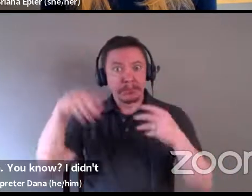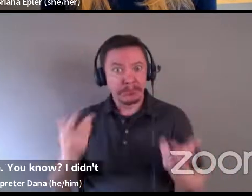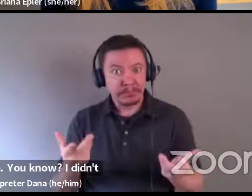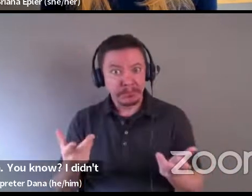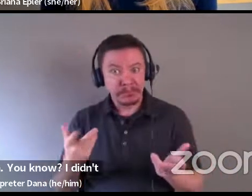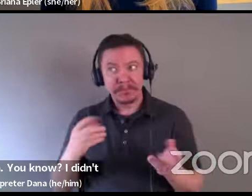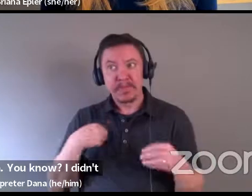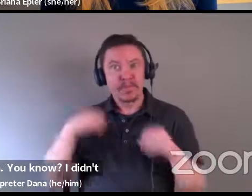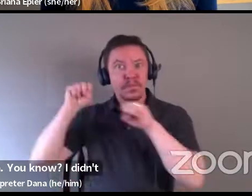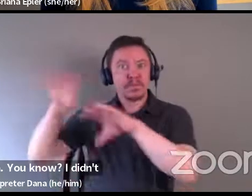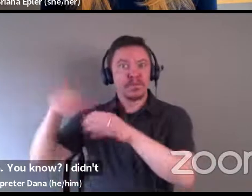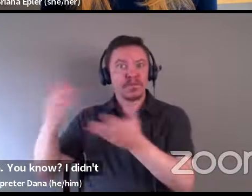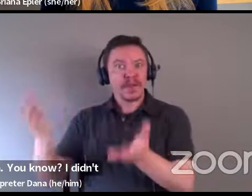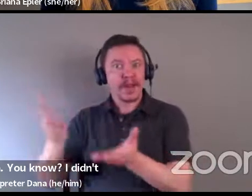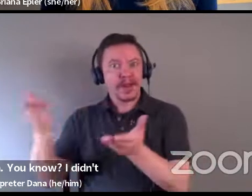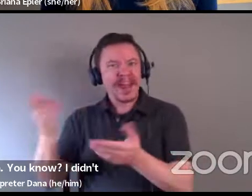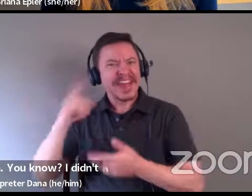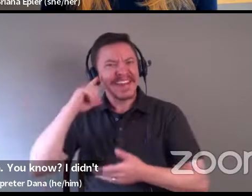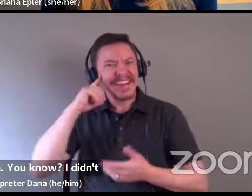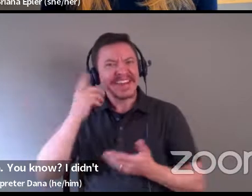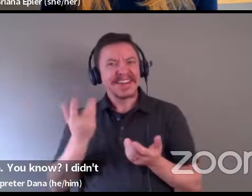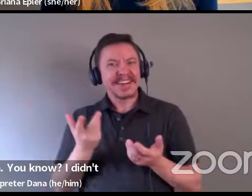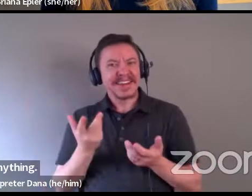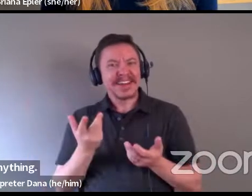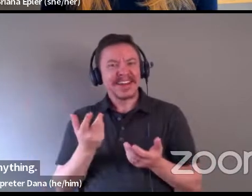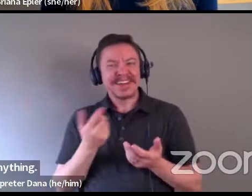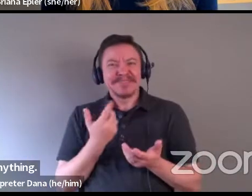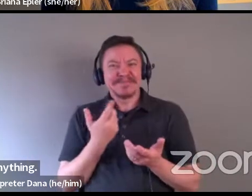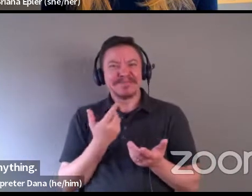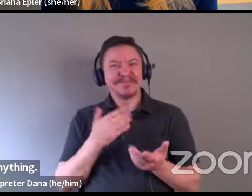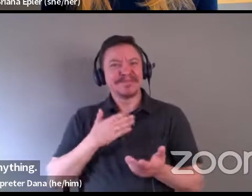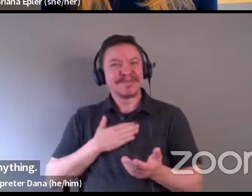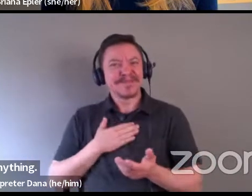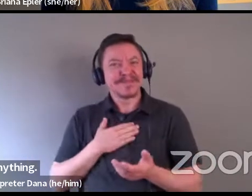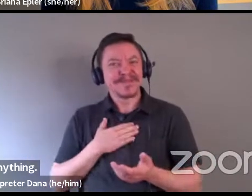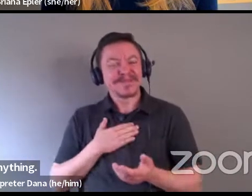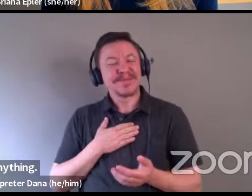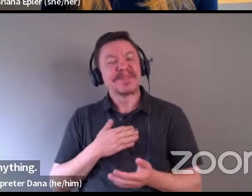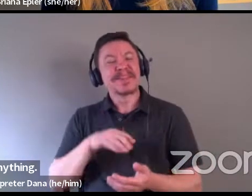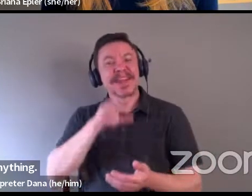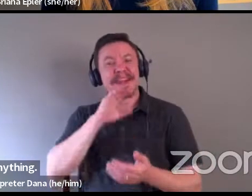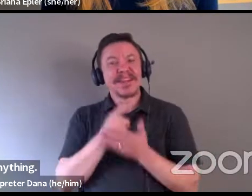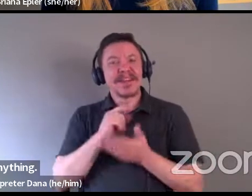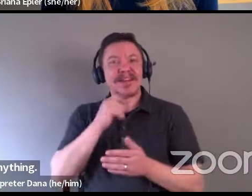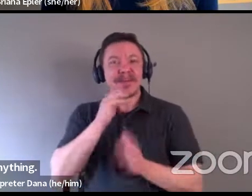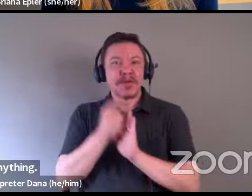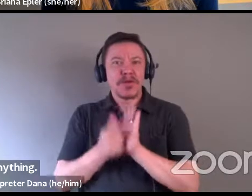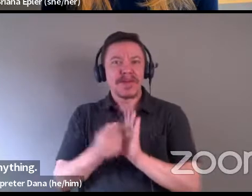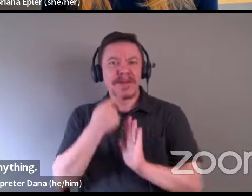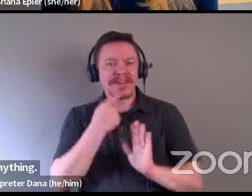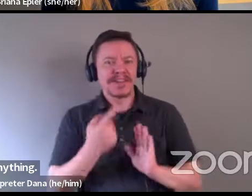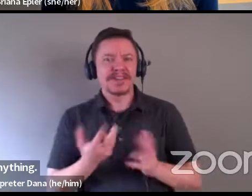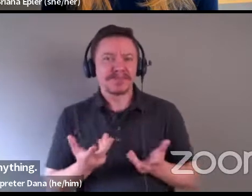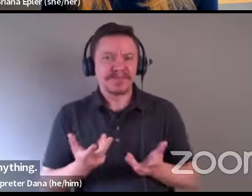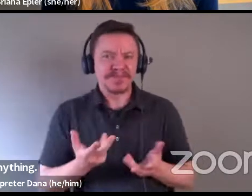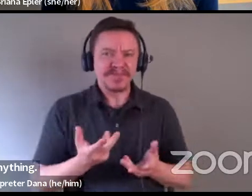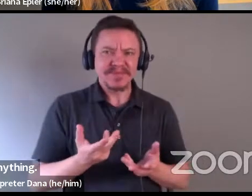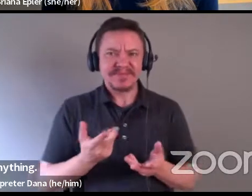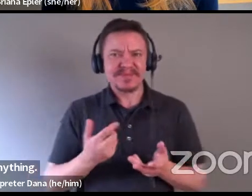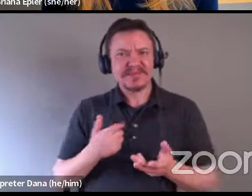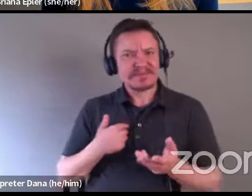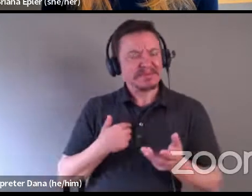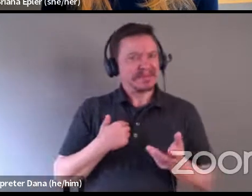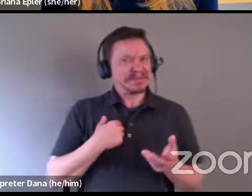And, I think my daughter-in-law said that she said it was